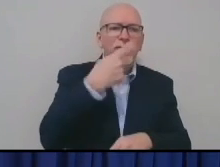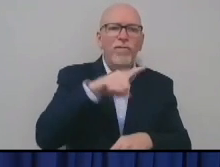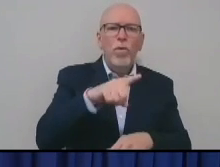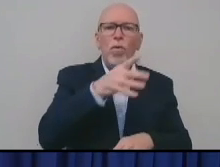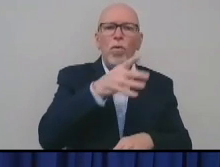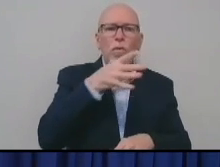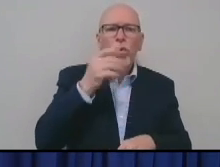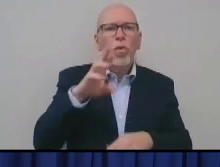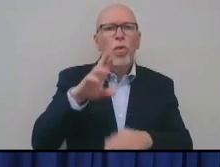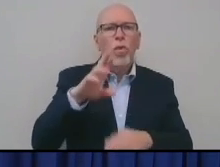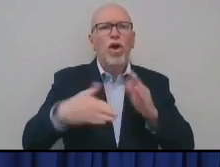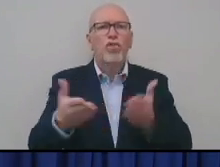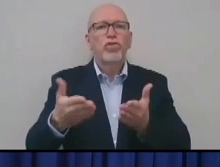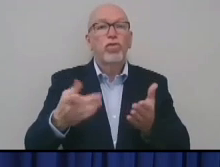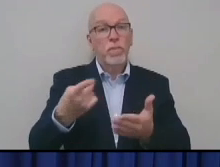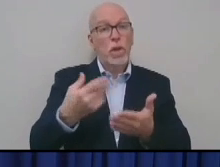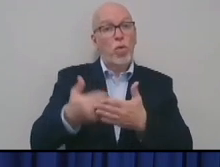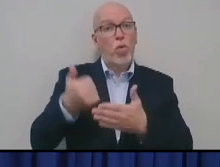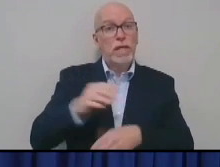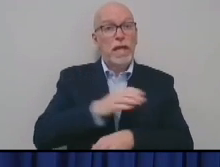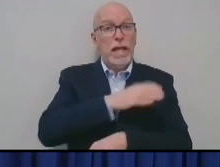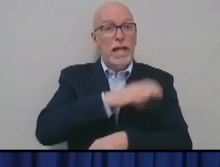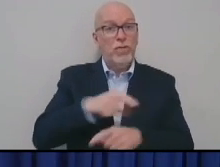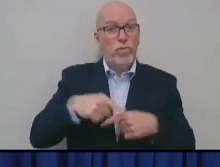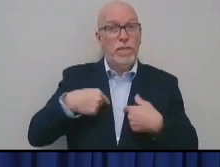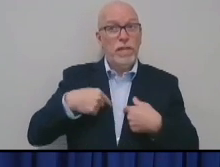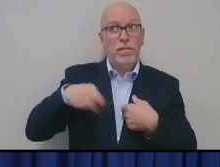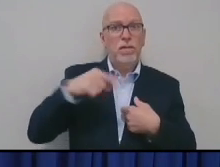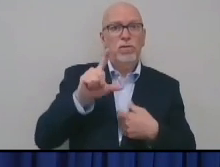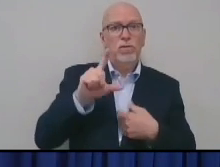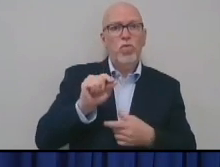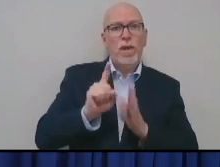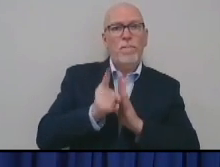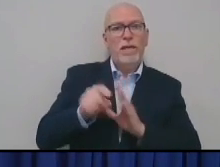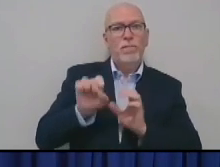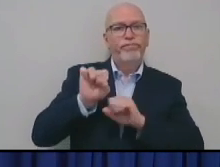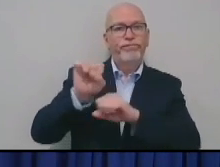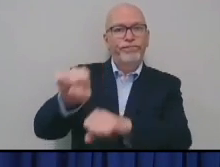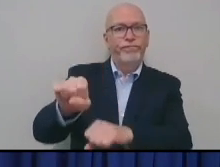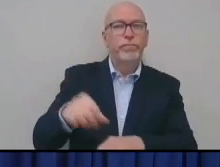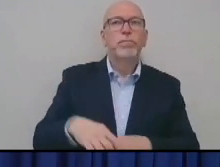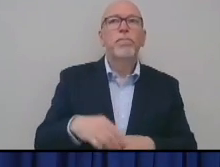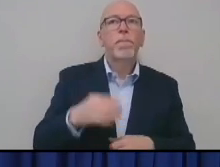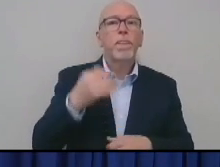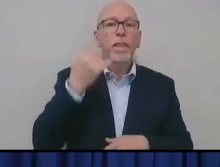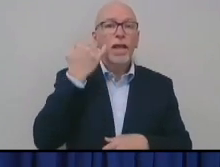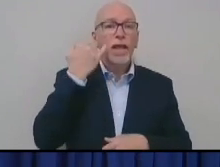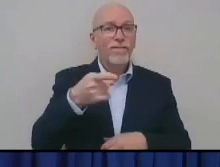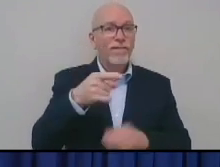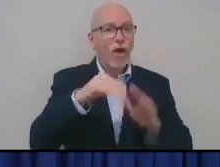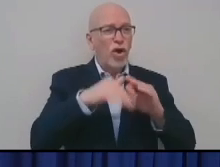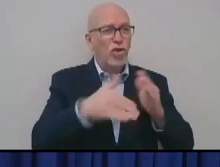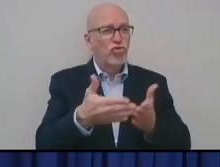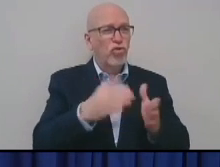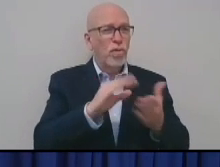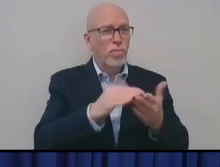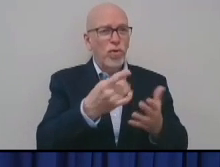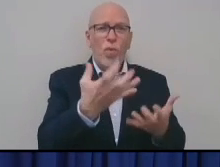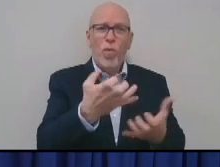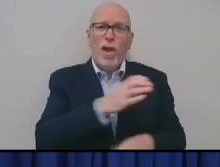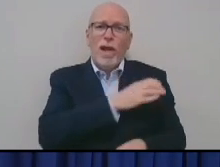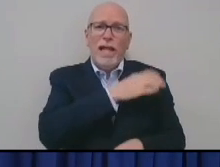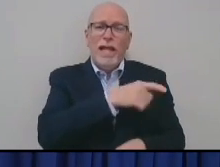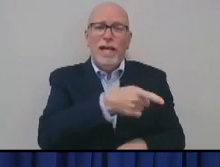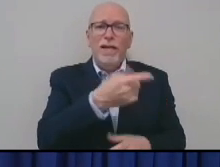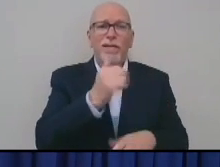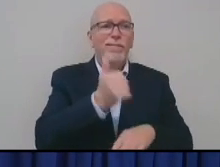the closest clinic in my neck of the woods is about a 20-minute drive away. And if an underserved community wants to get a vaccine clinic, even if it's only